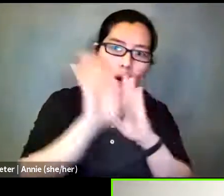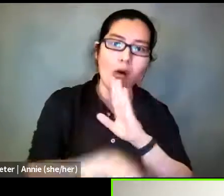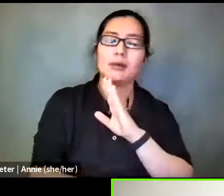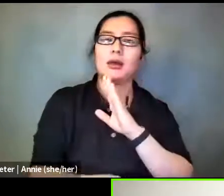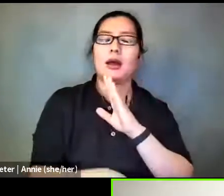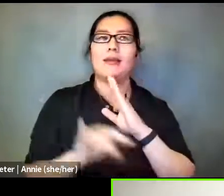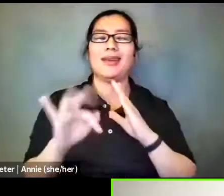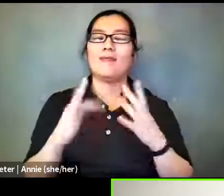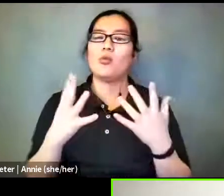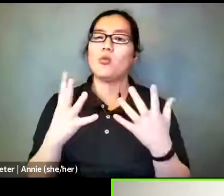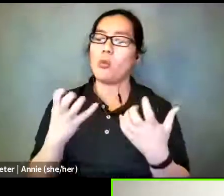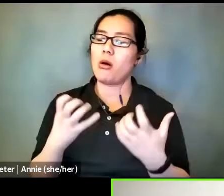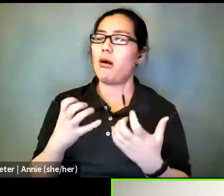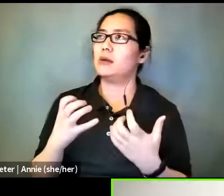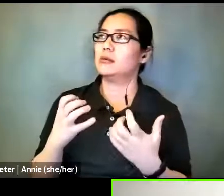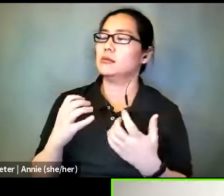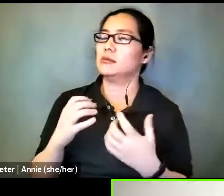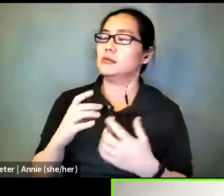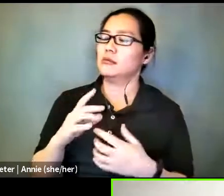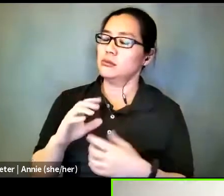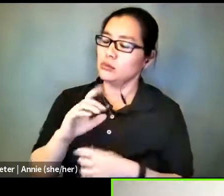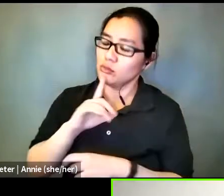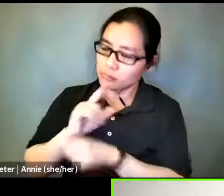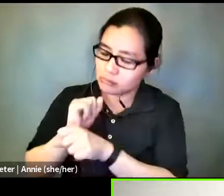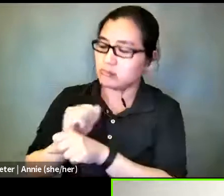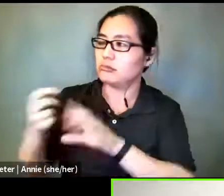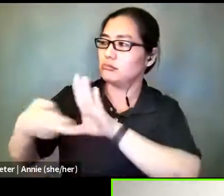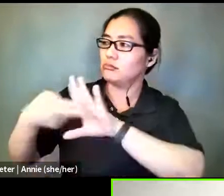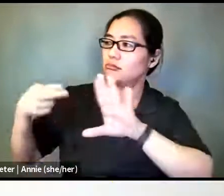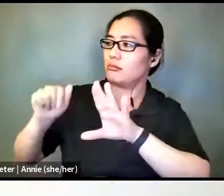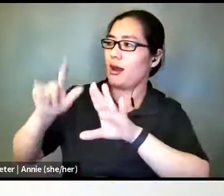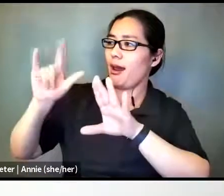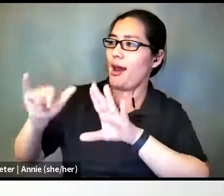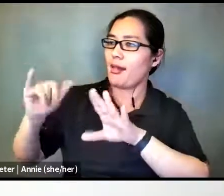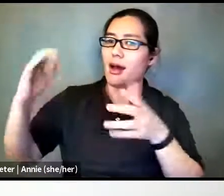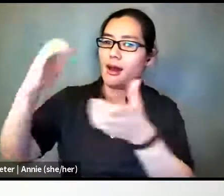ally to any other community other than ourselves.